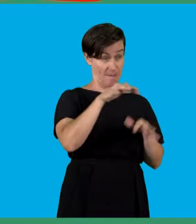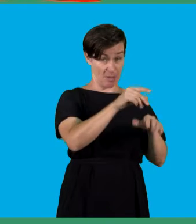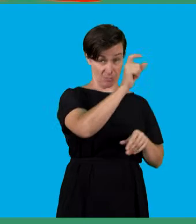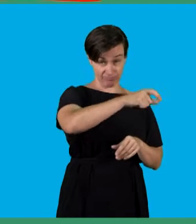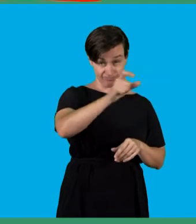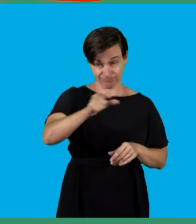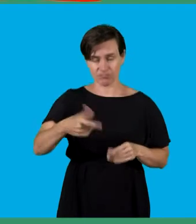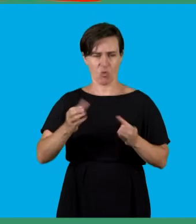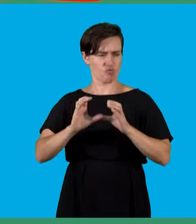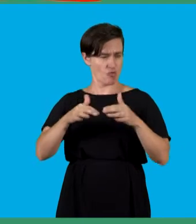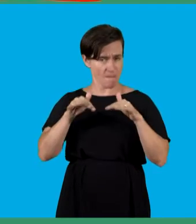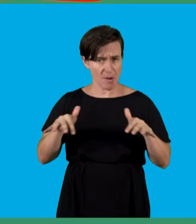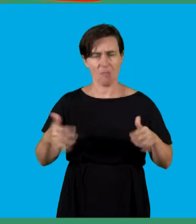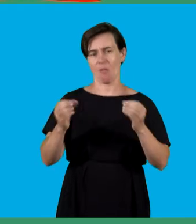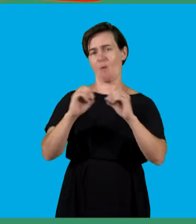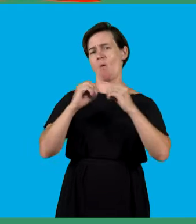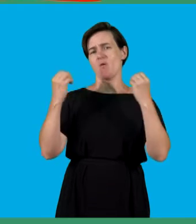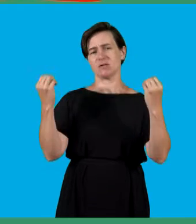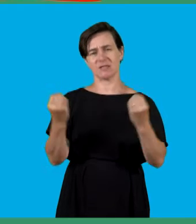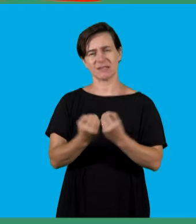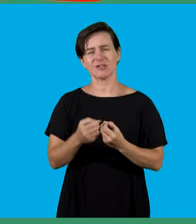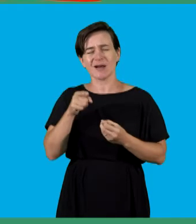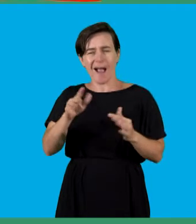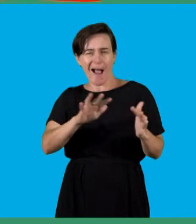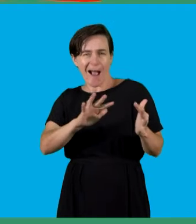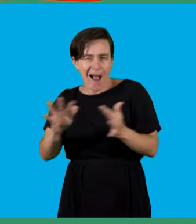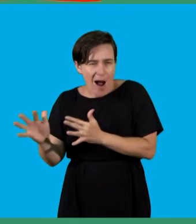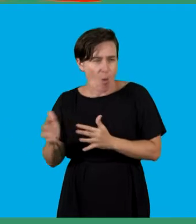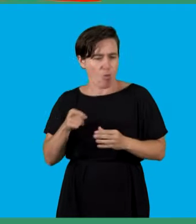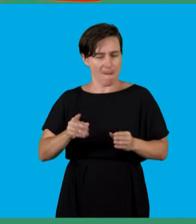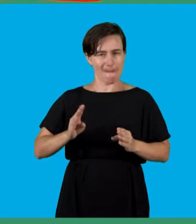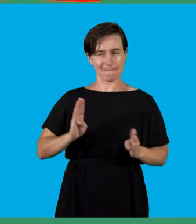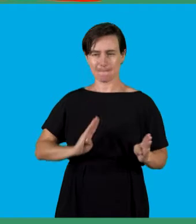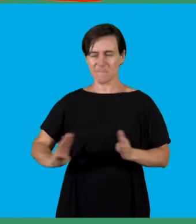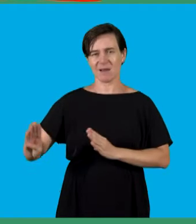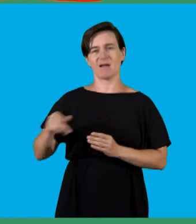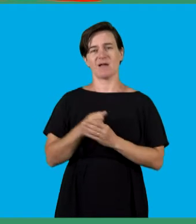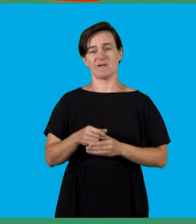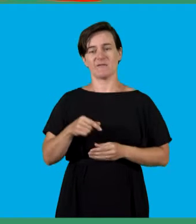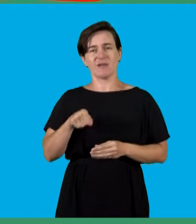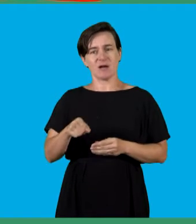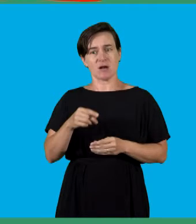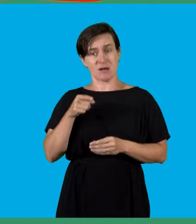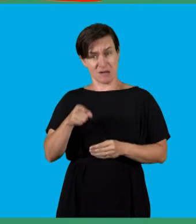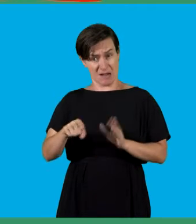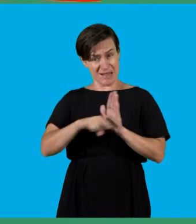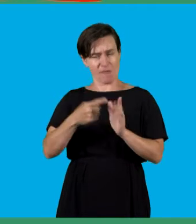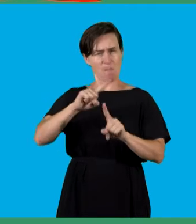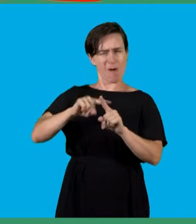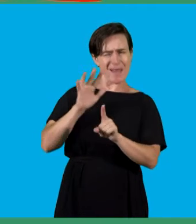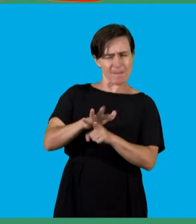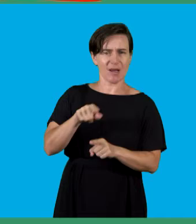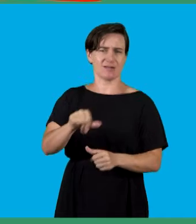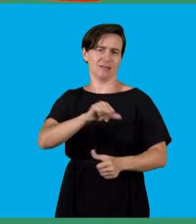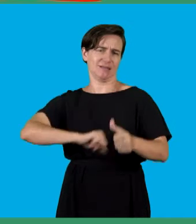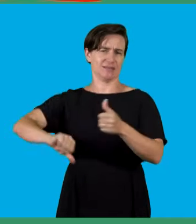groups of people, with organizations, in how they behave towards the society, the obligation